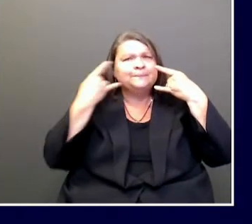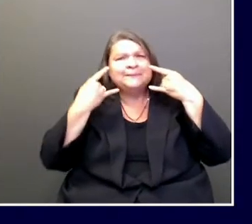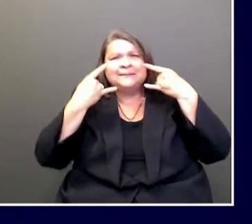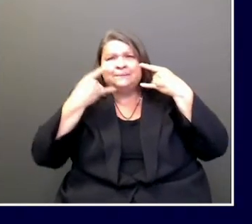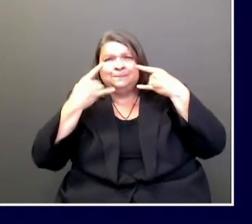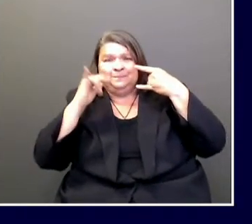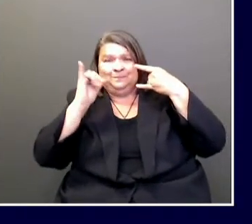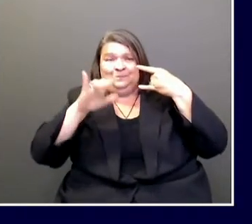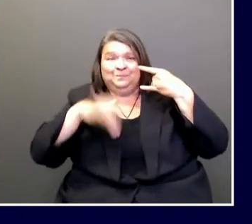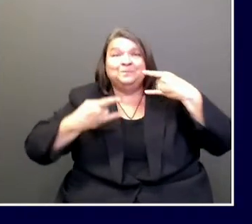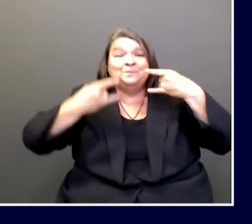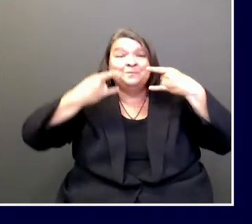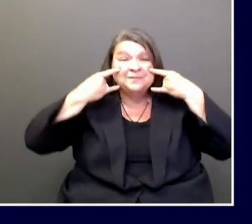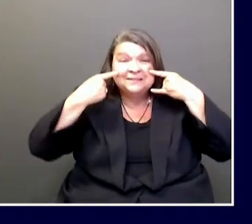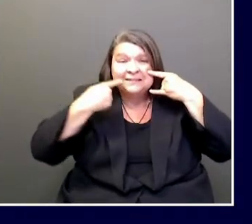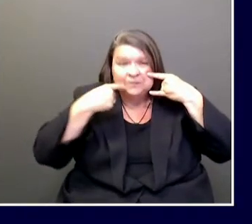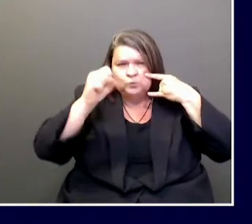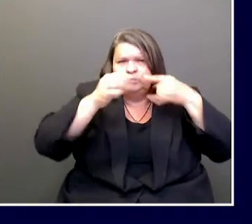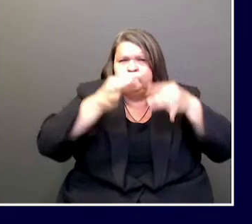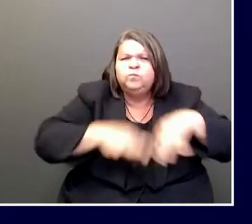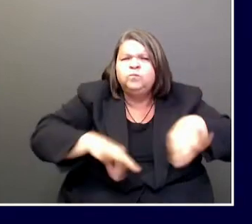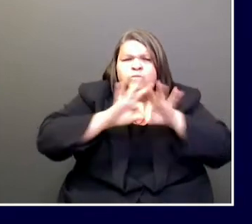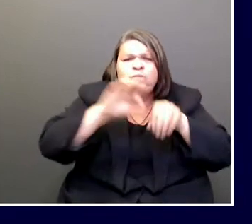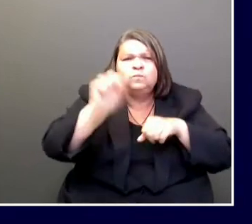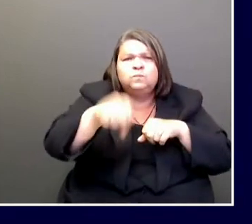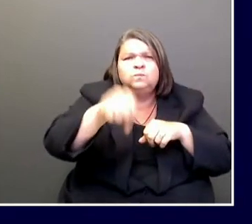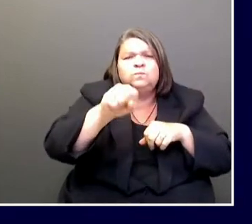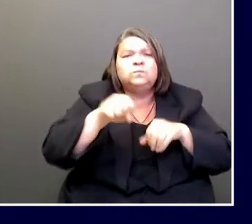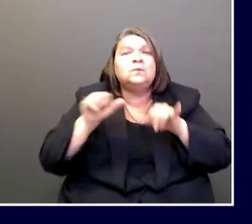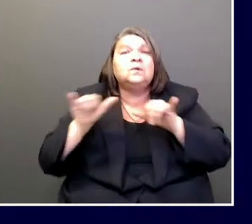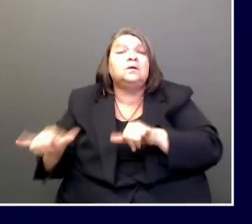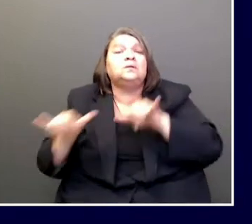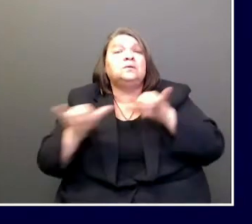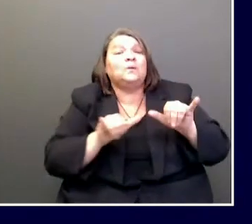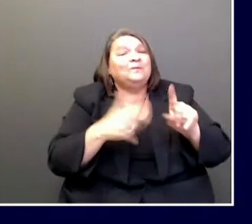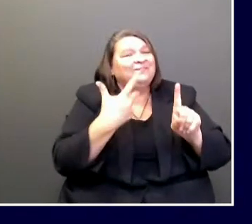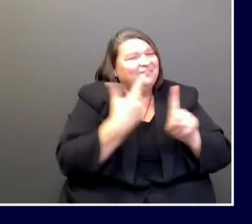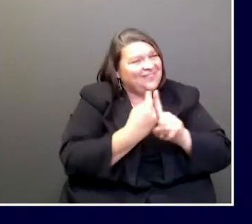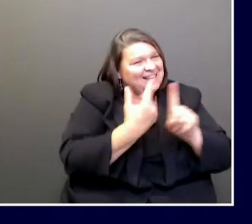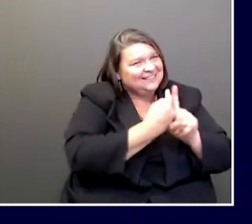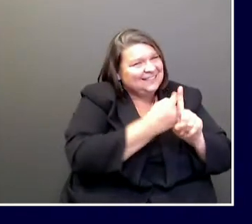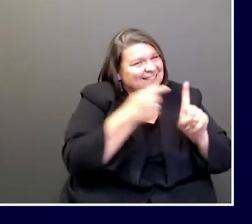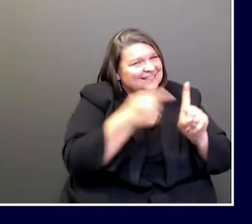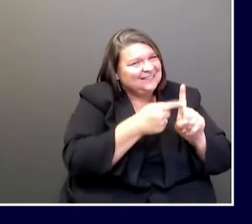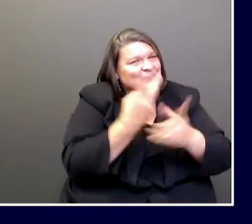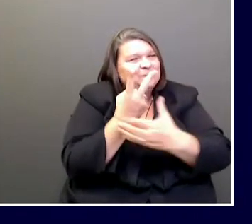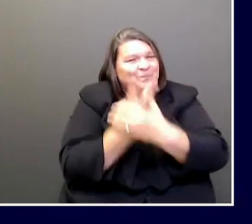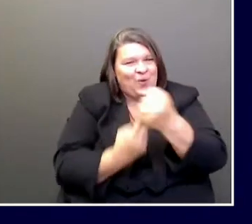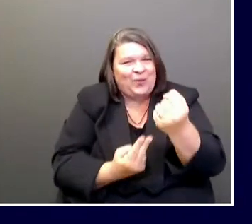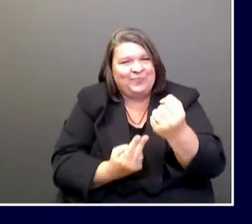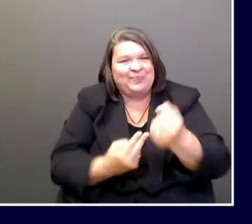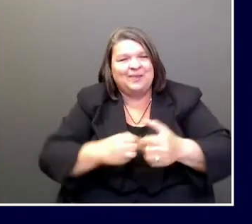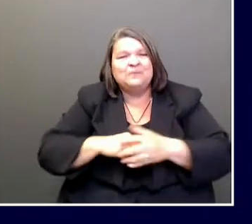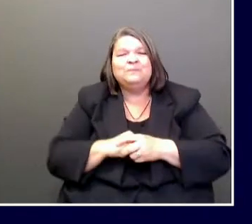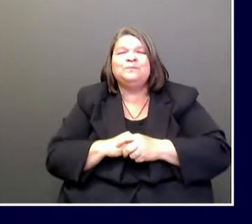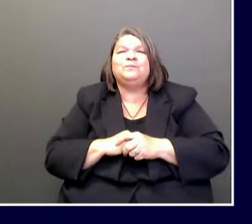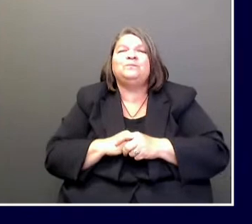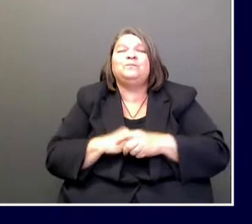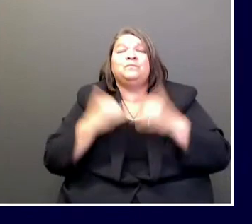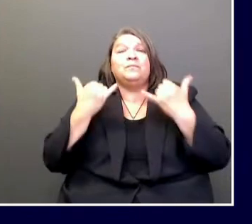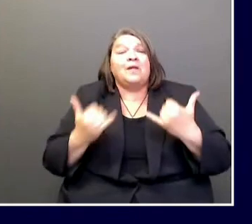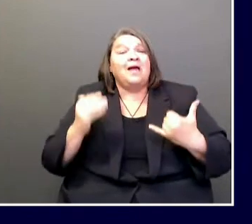and vaccines are like so many other things in our lives that provide us safety and security, whether